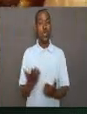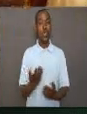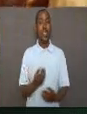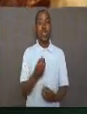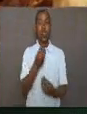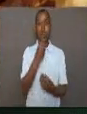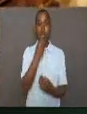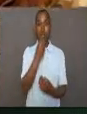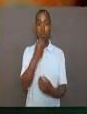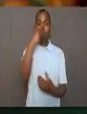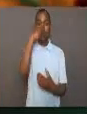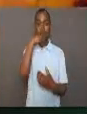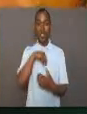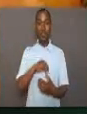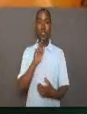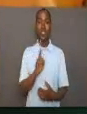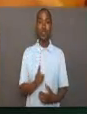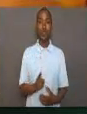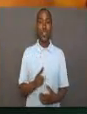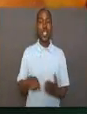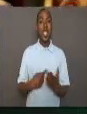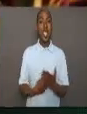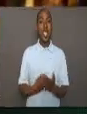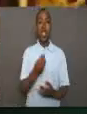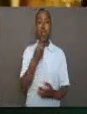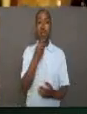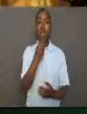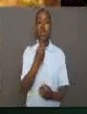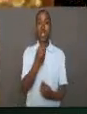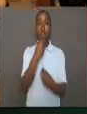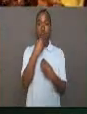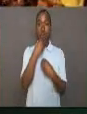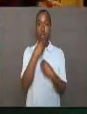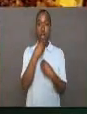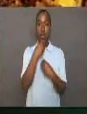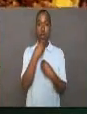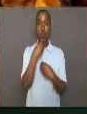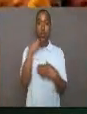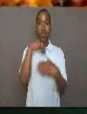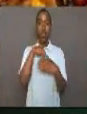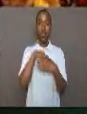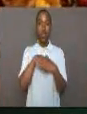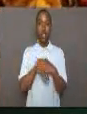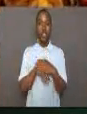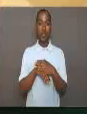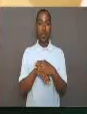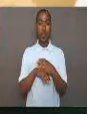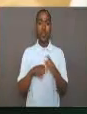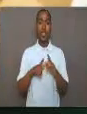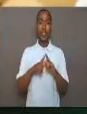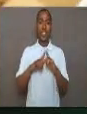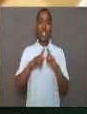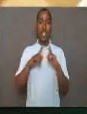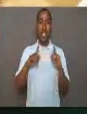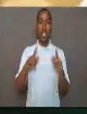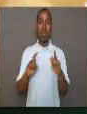food. The food we eat enters our system as large chunks